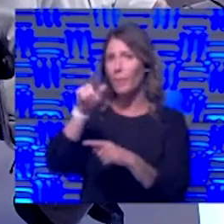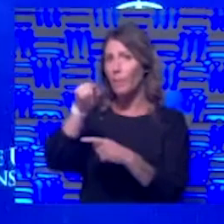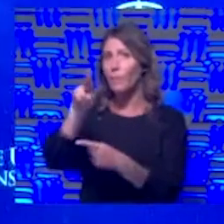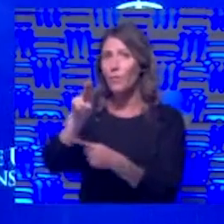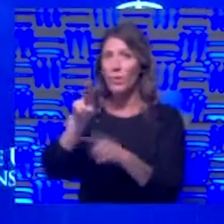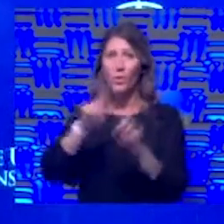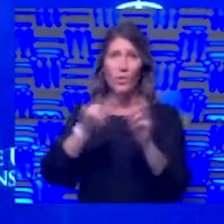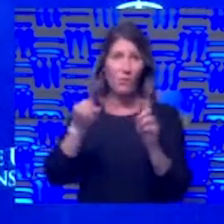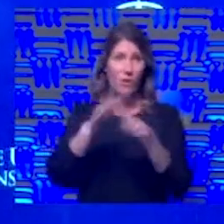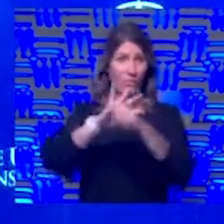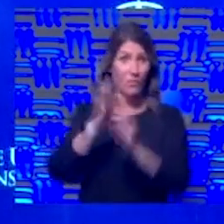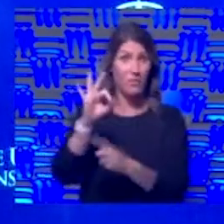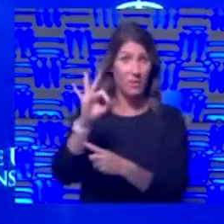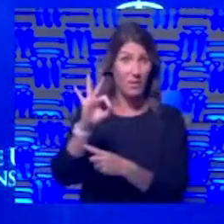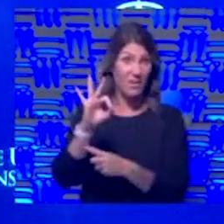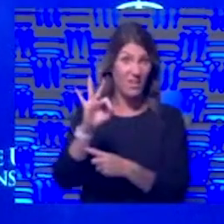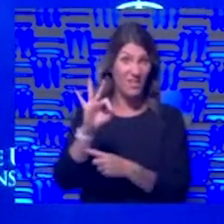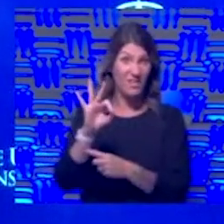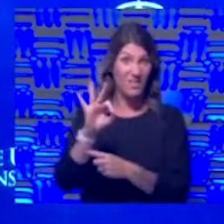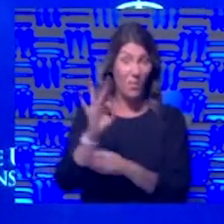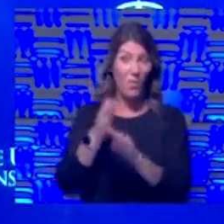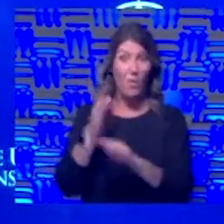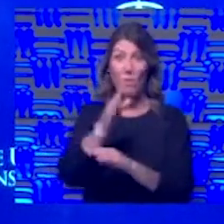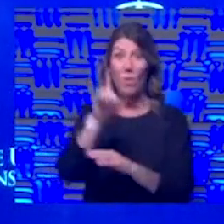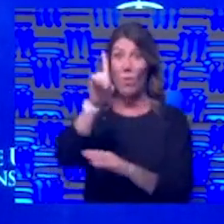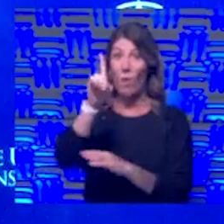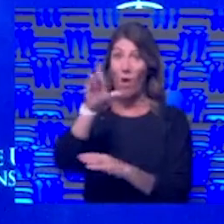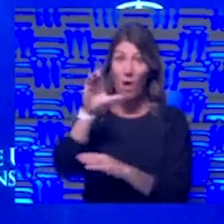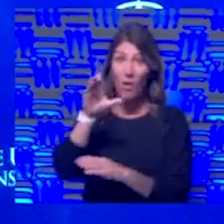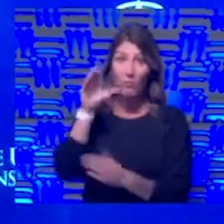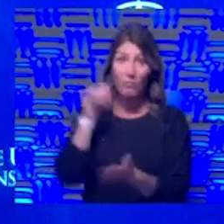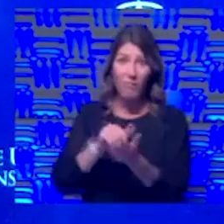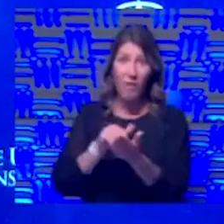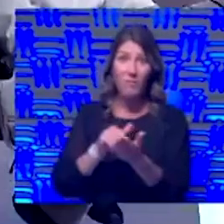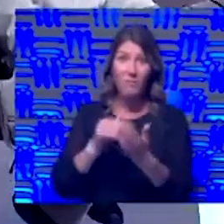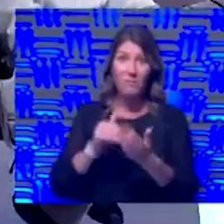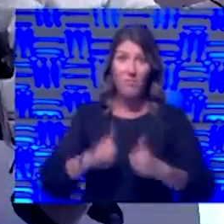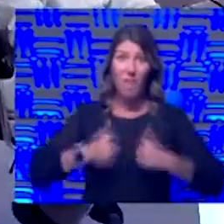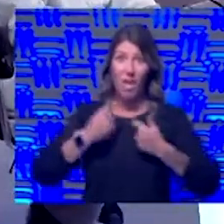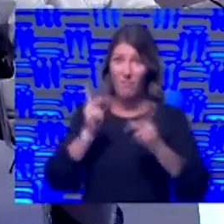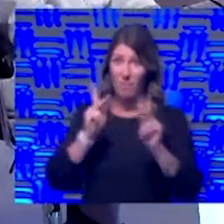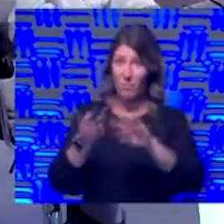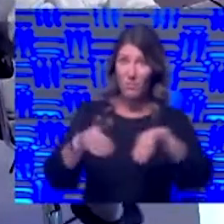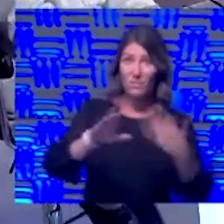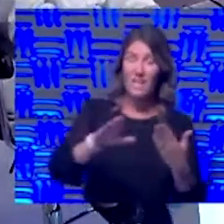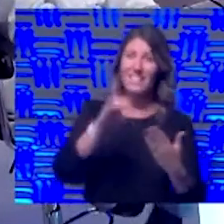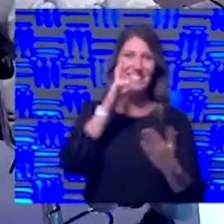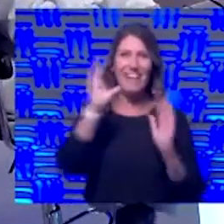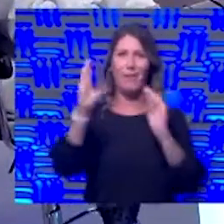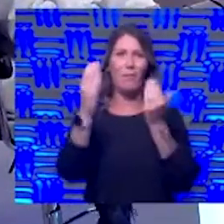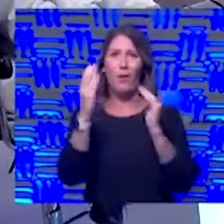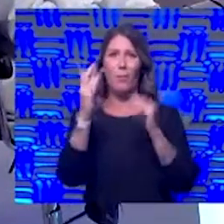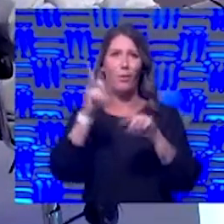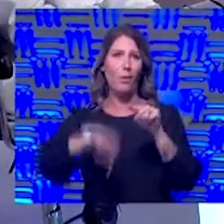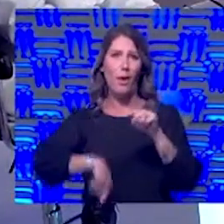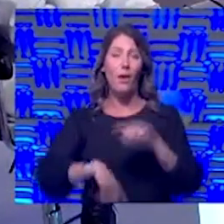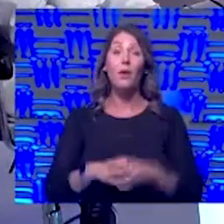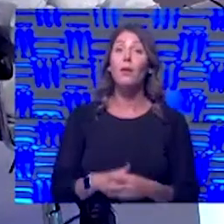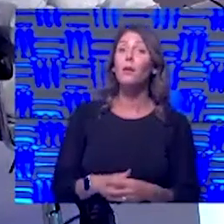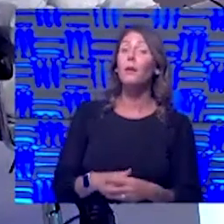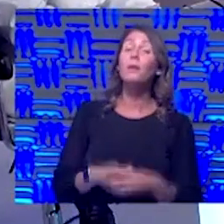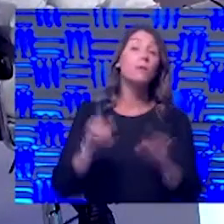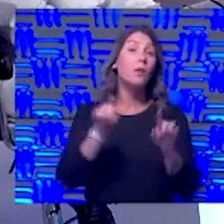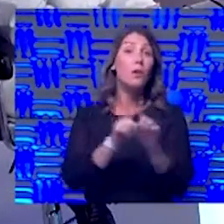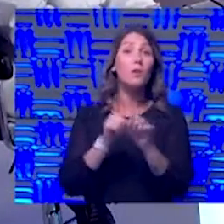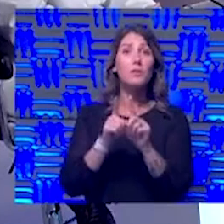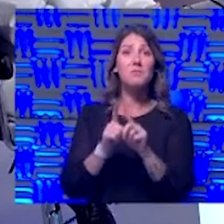in 3 months has taken over 100,000 lives. So they're not comparable. Dr. Yedlinsky, thoughts, especially with our veterans and Bryan. I mean,